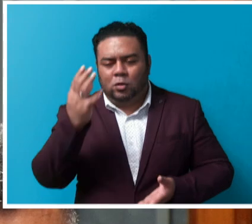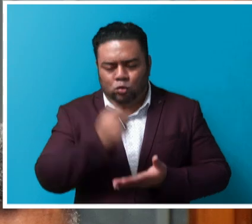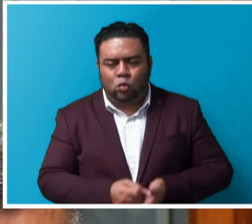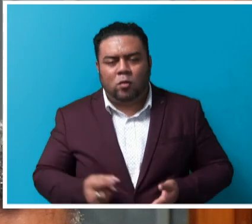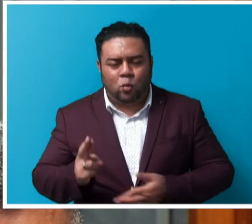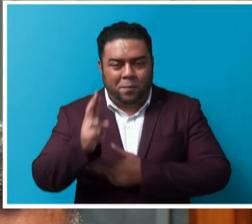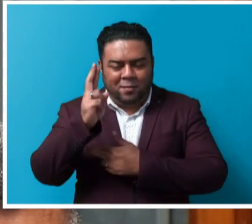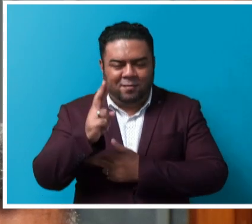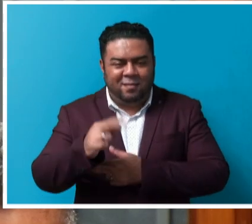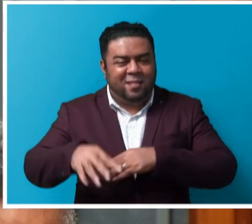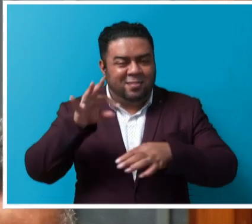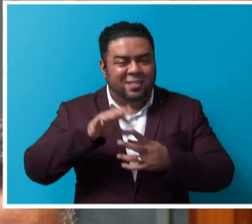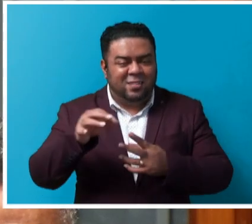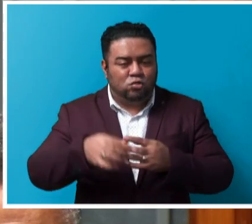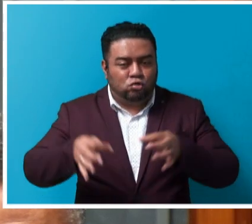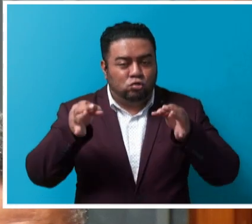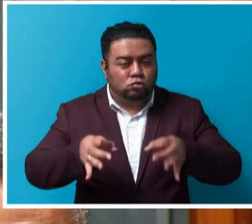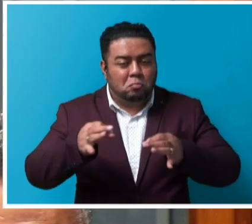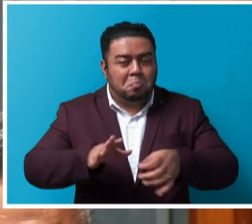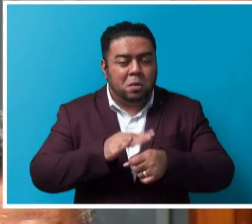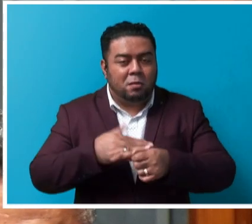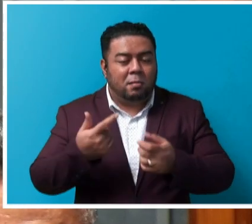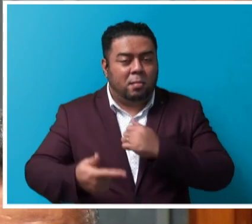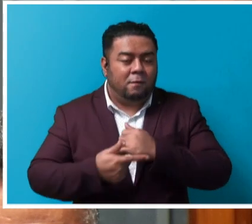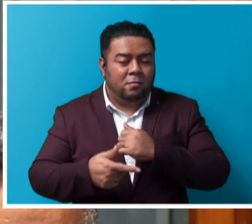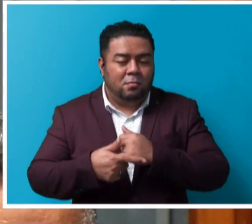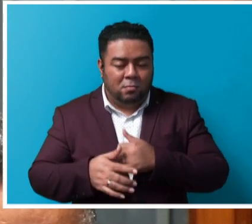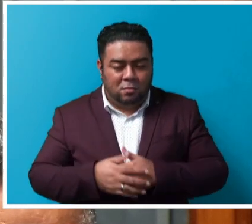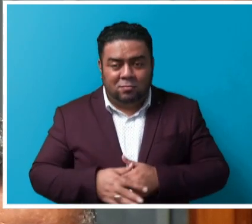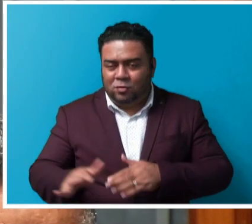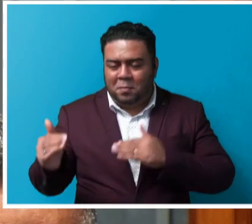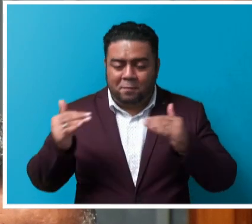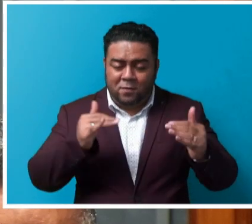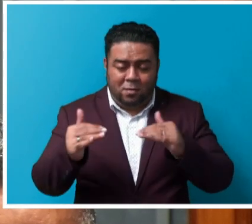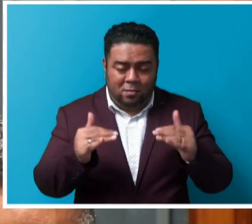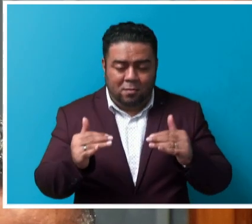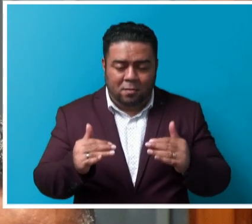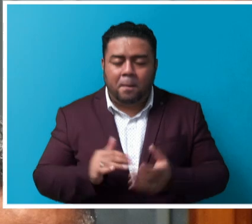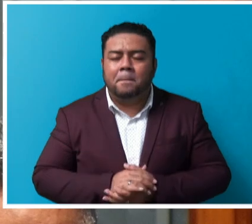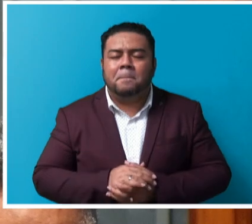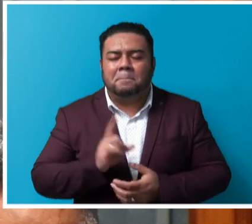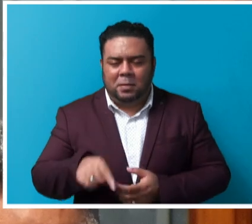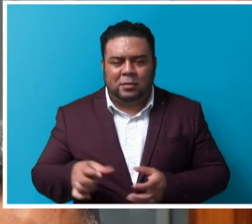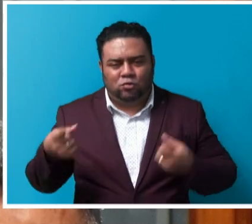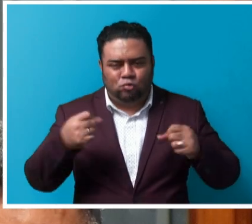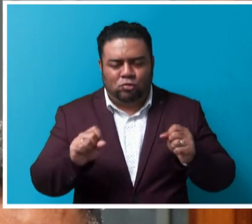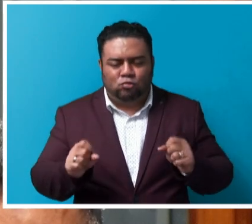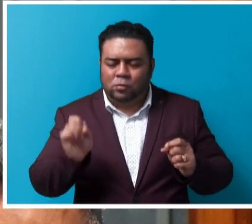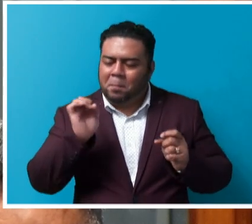at decision-making levels is not just a matter of fairness, it is a strategic